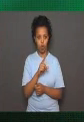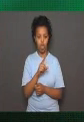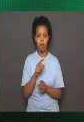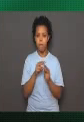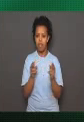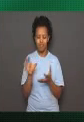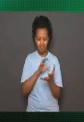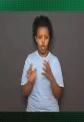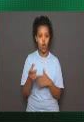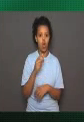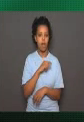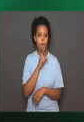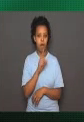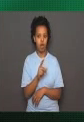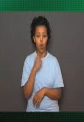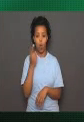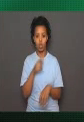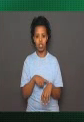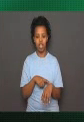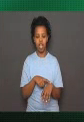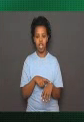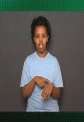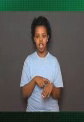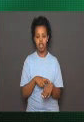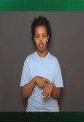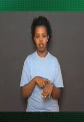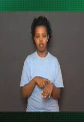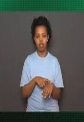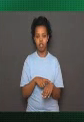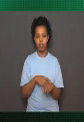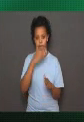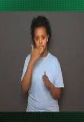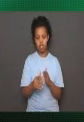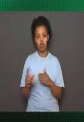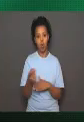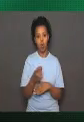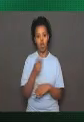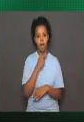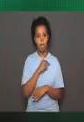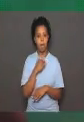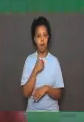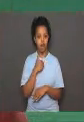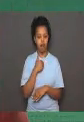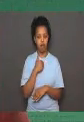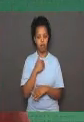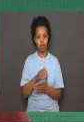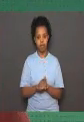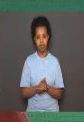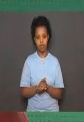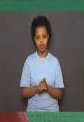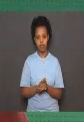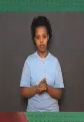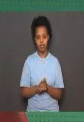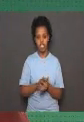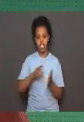complex, but there is always a fixed action pattern for each key stimulus. In other